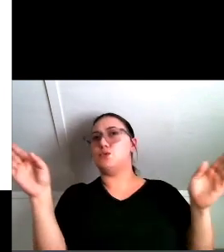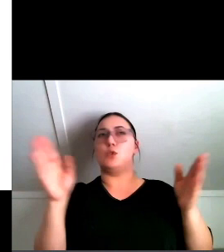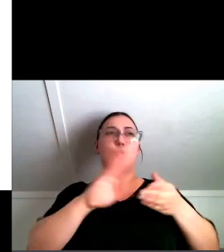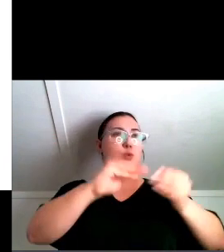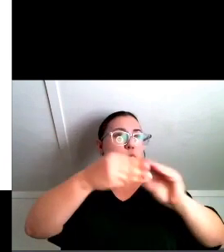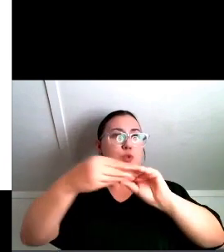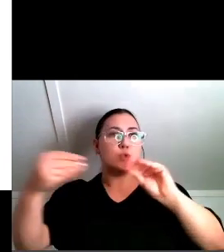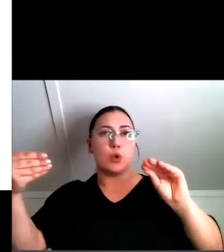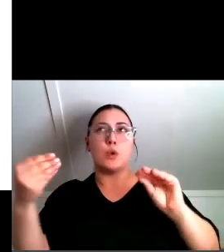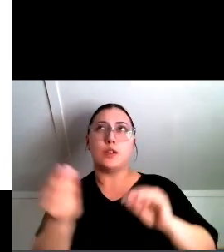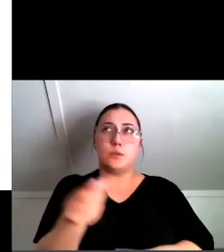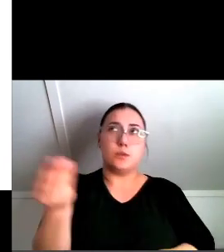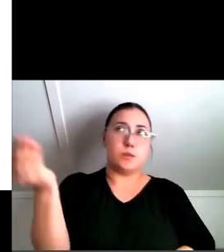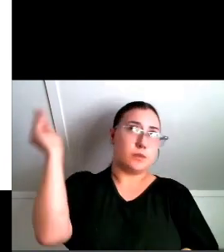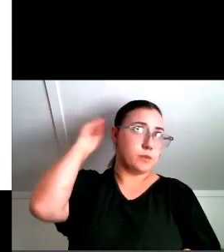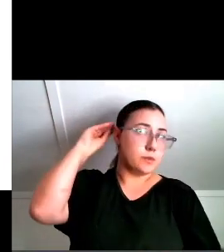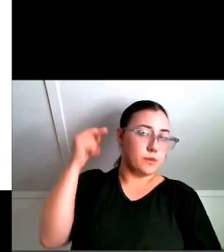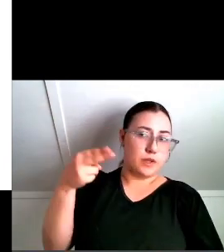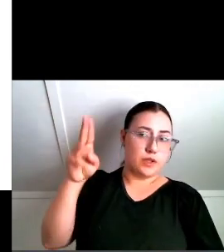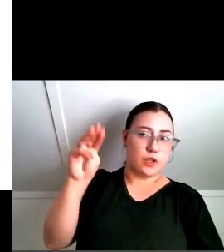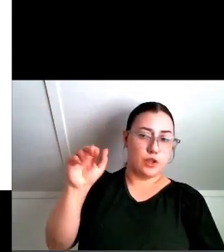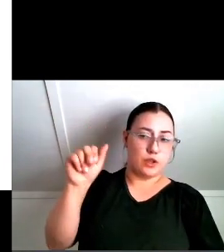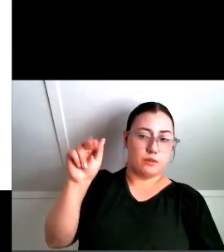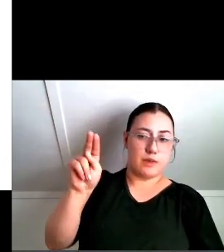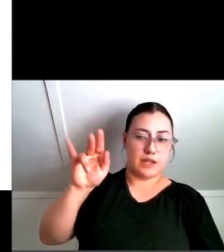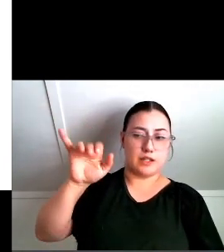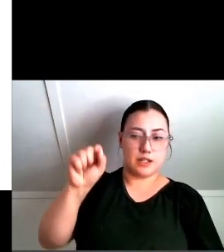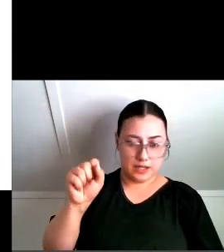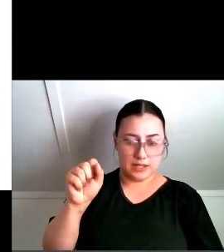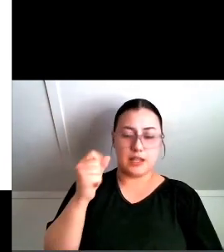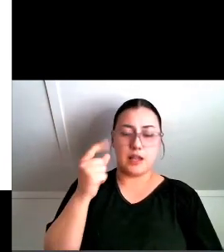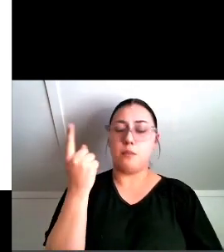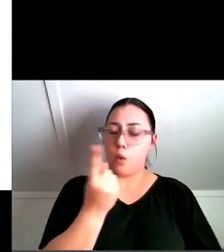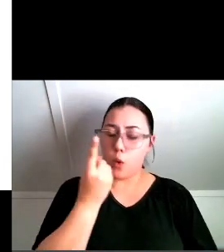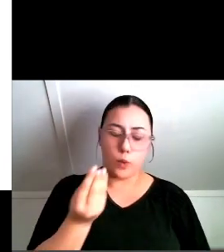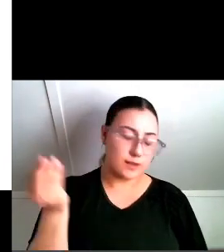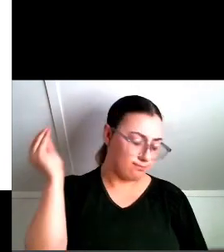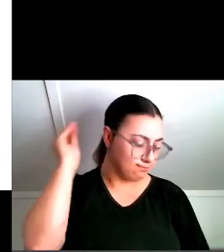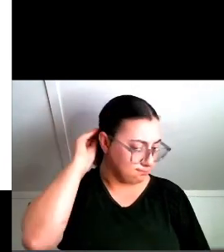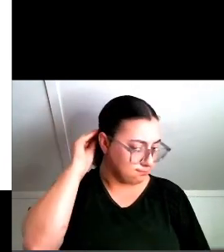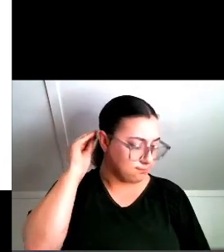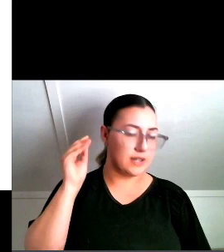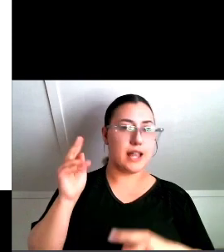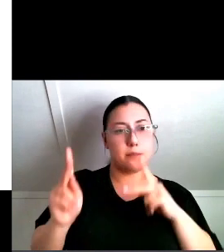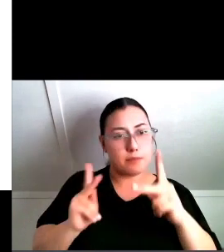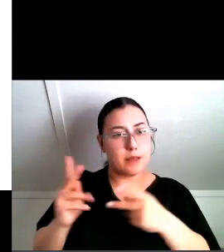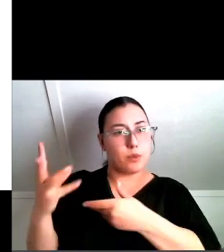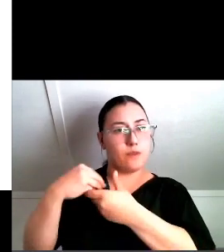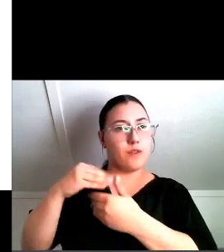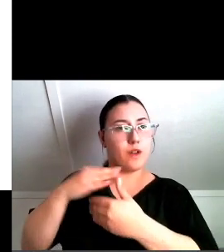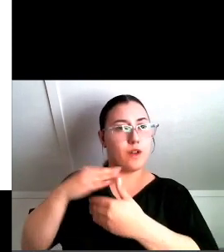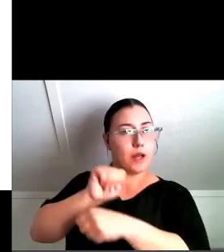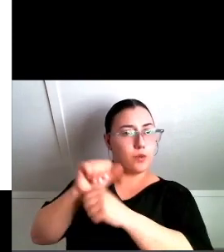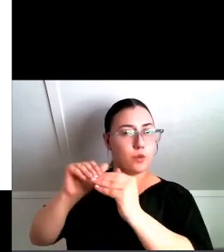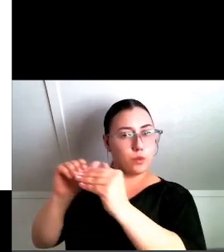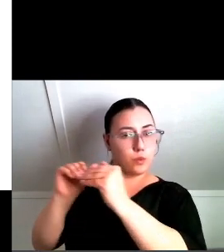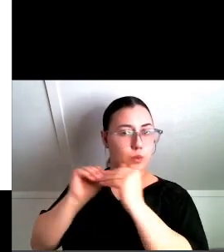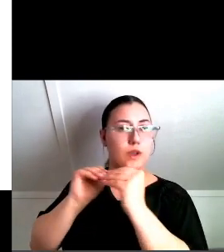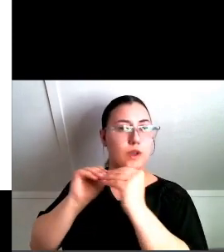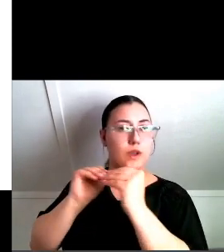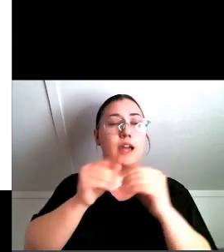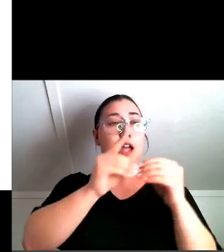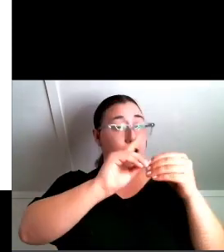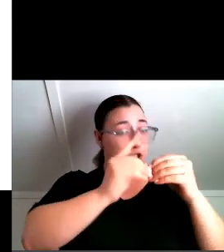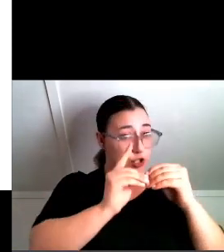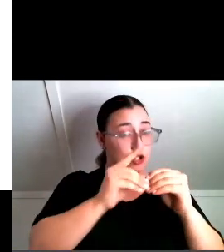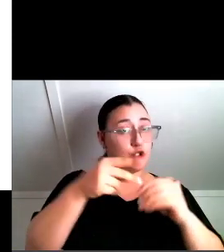of the recent work by people like my colleague Angel that are really calling attention to the ways that digital humanities has to take into account race